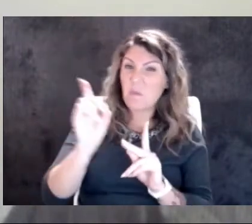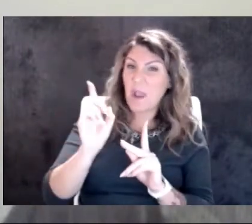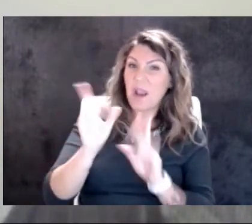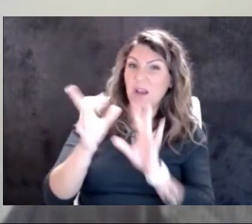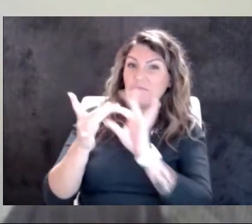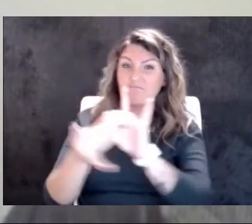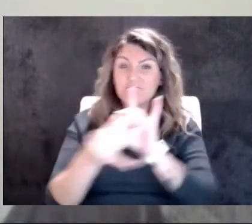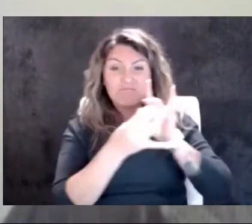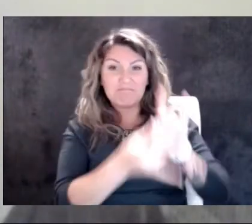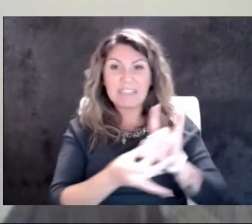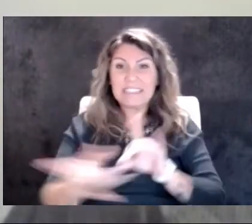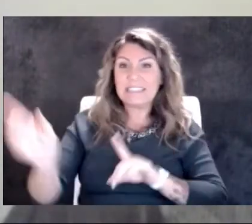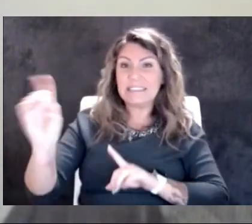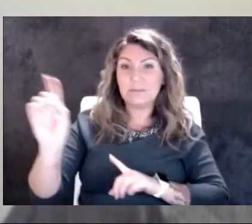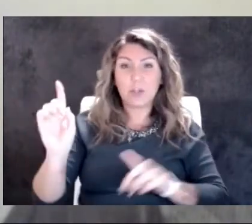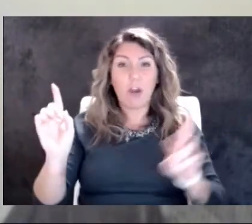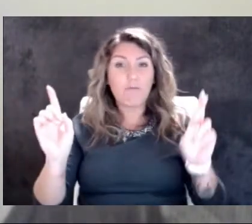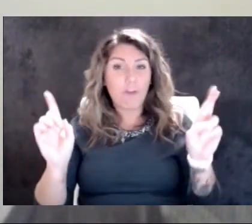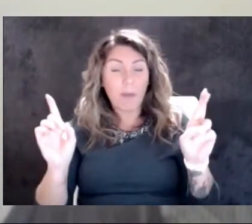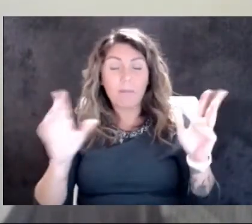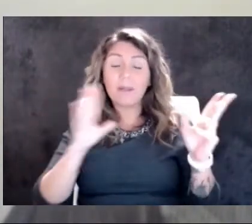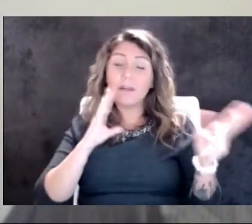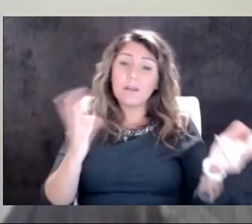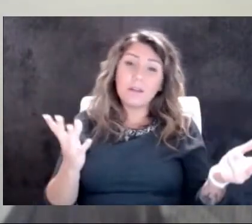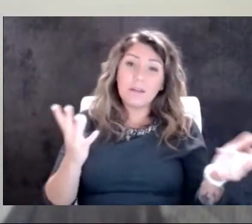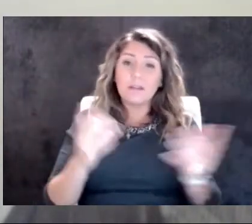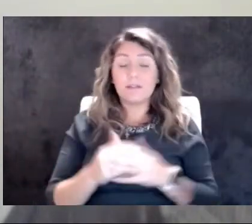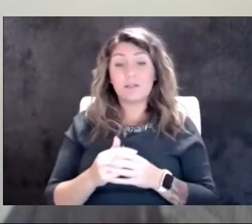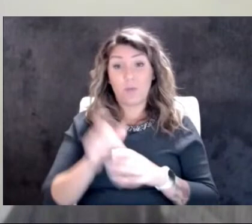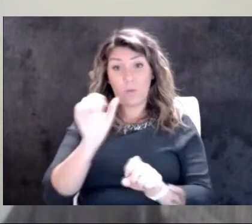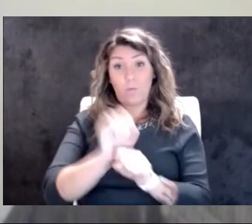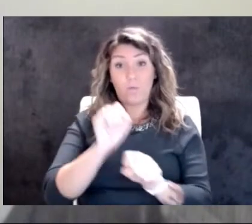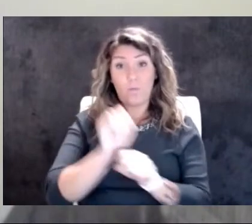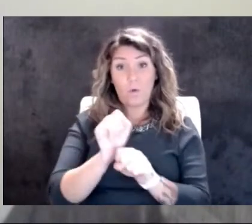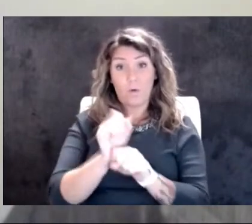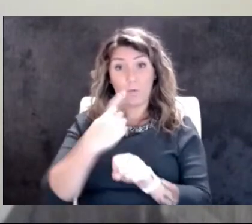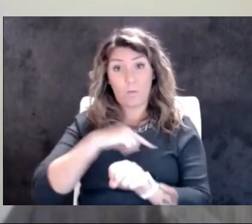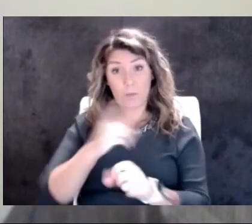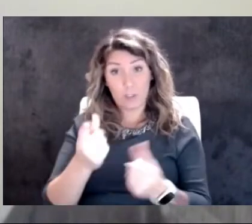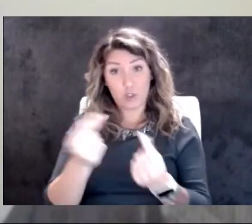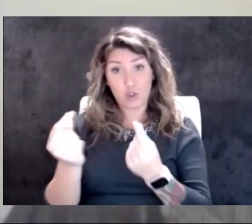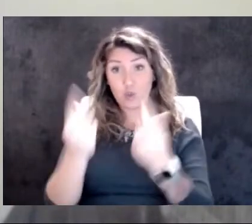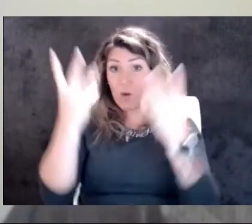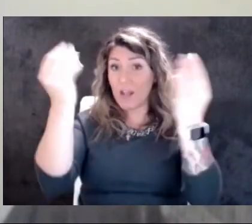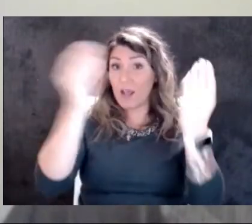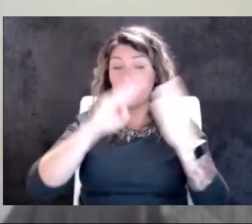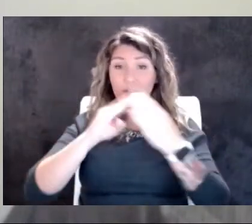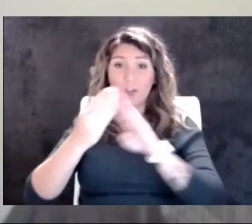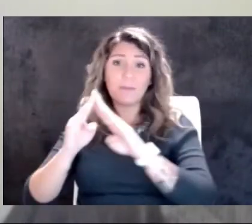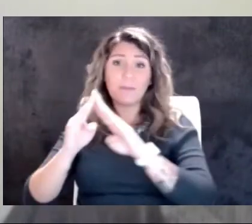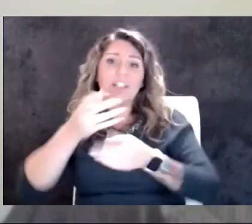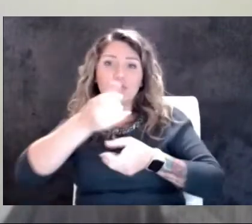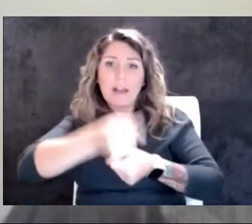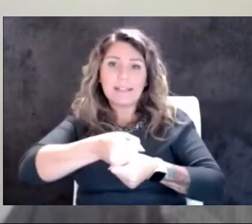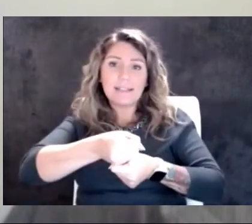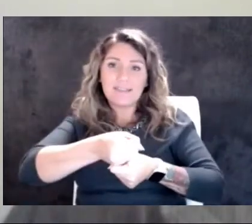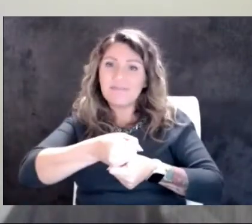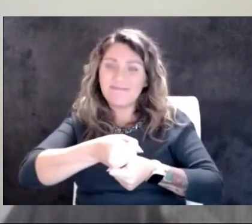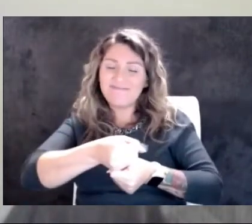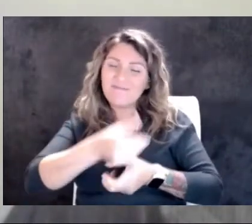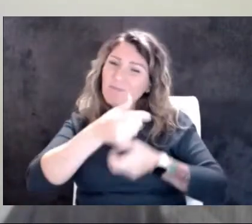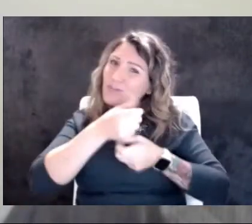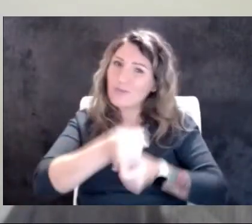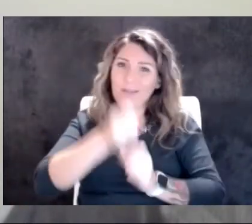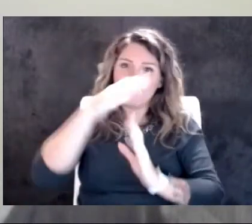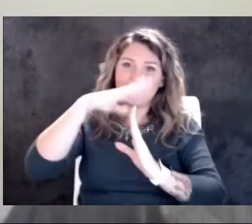hesitancy. In terms of the work that we've done talking to people out in the community, it's just a matter of trust. Trust is the number